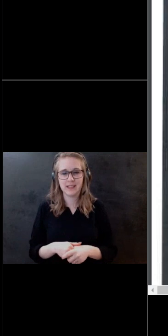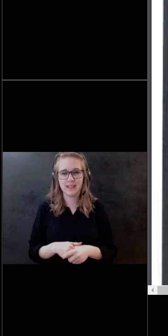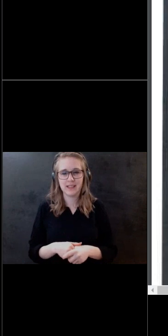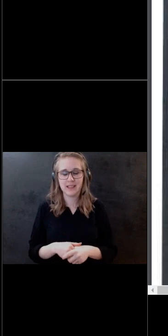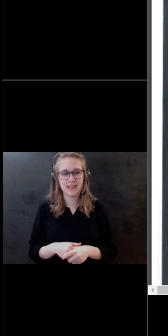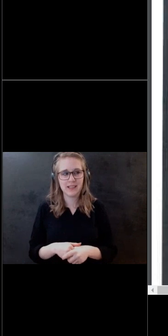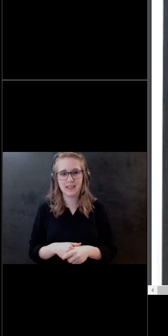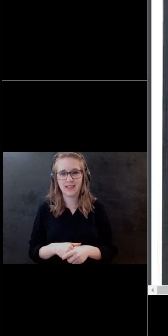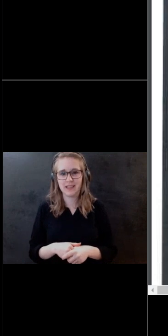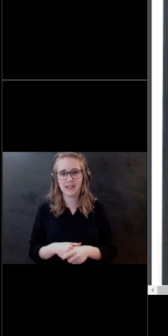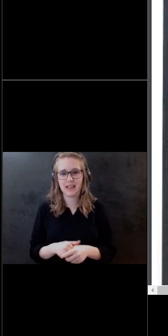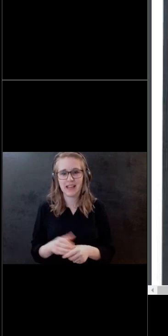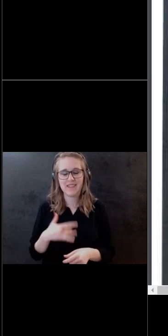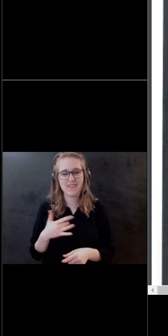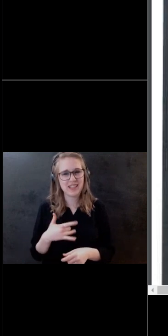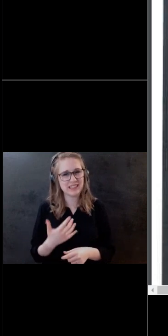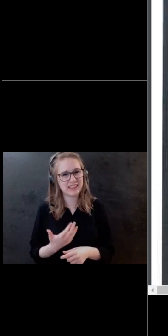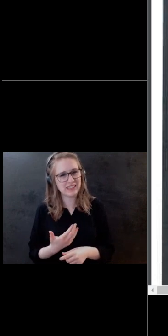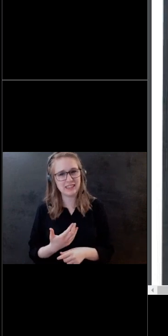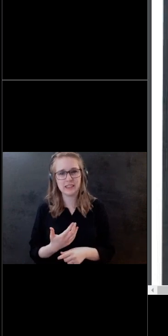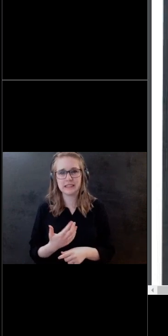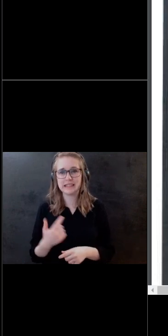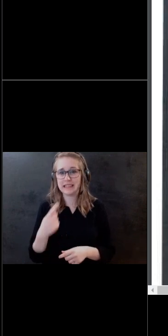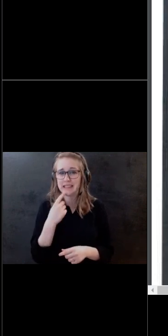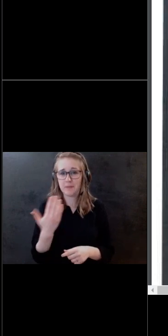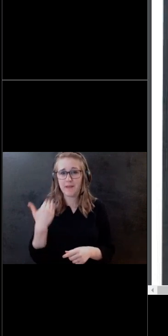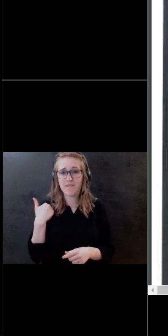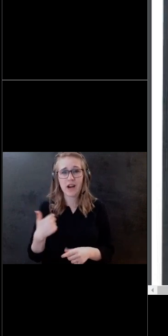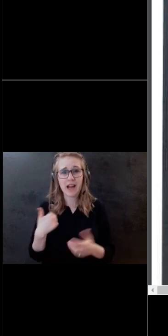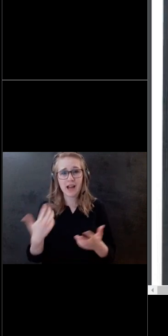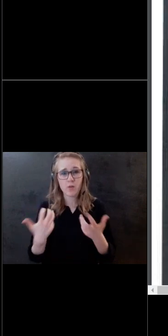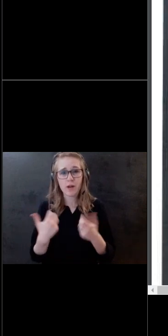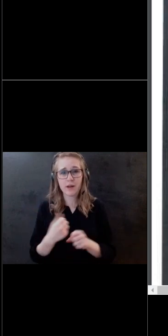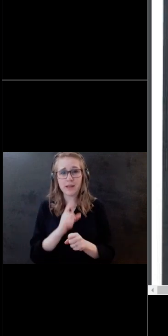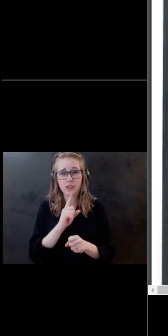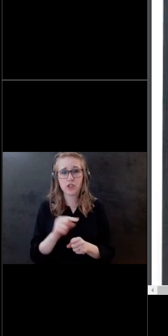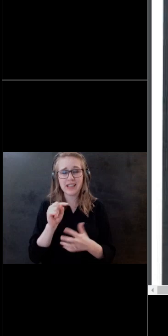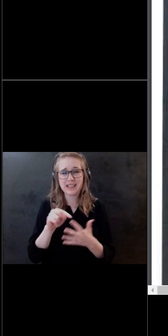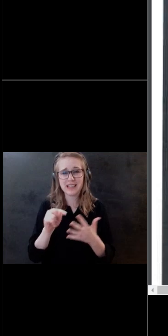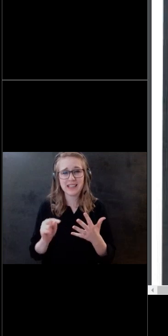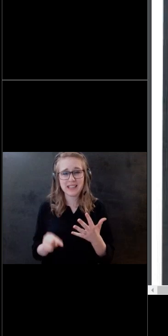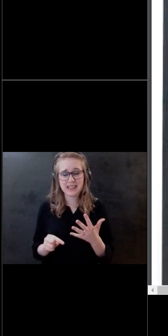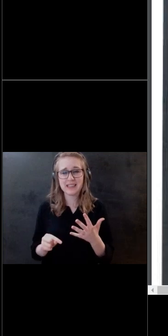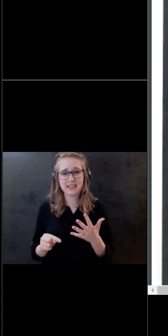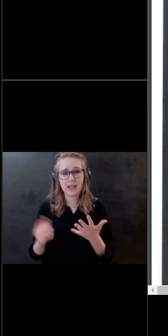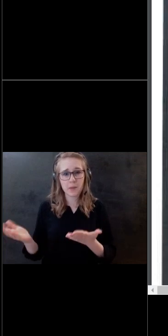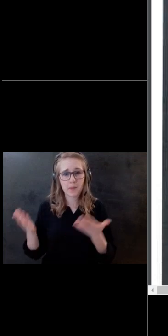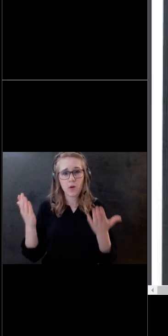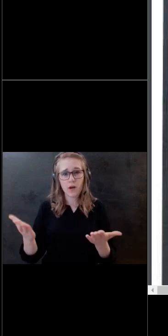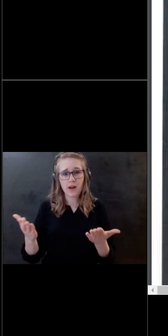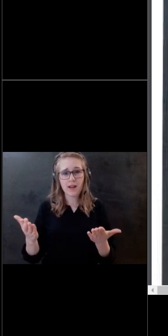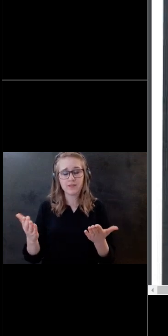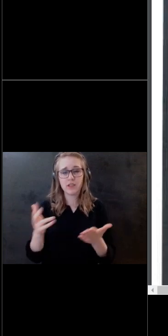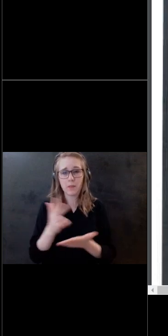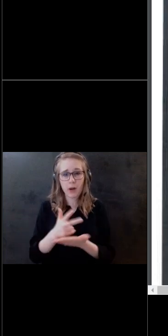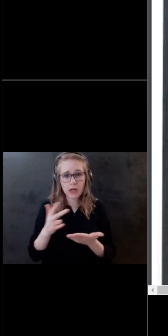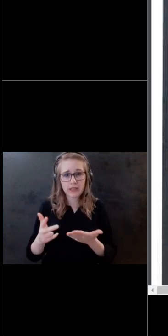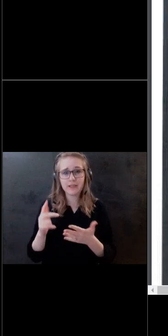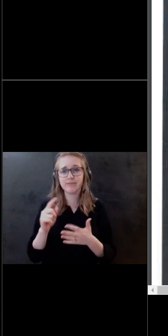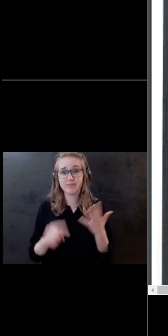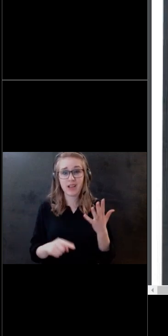I'm torn because of what I said before. I mean, I want to make sure that these things that have been brought up from the parking and whatnot